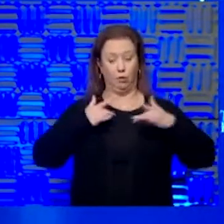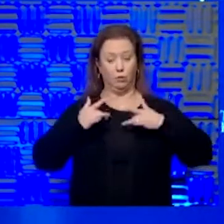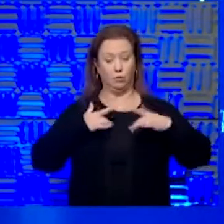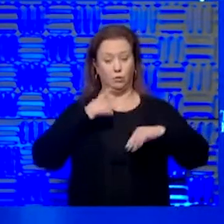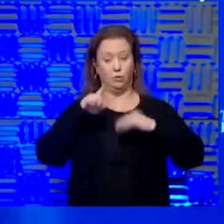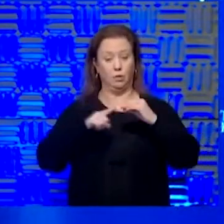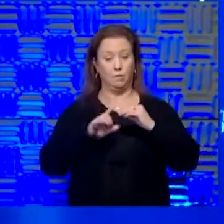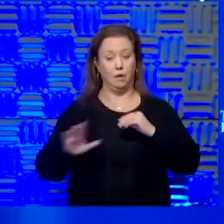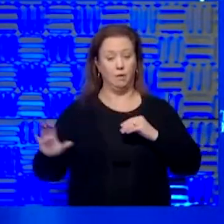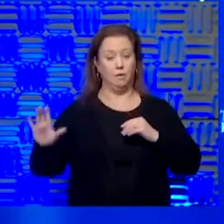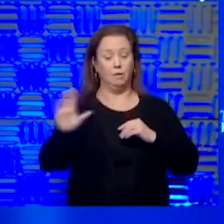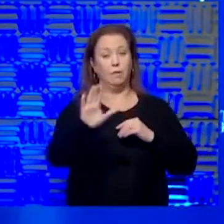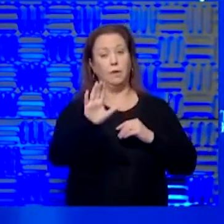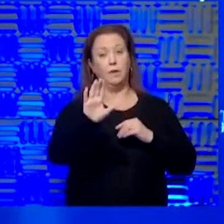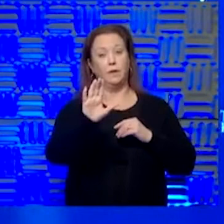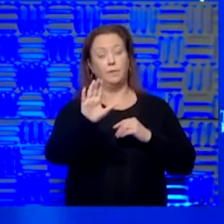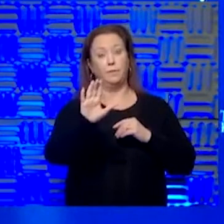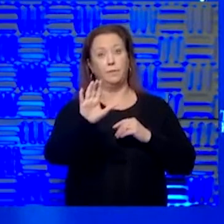their